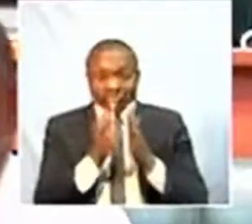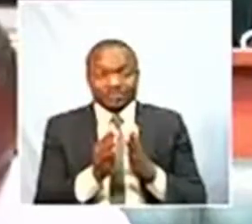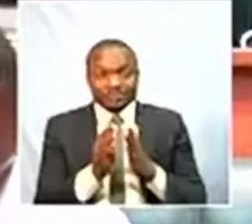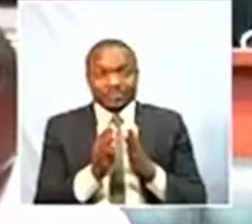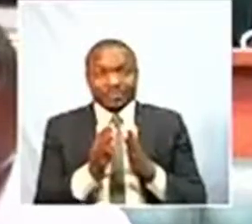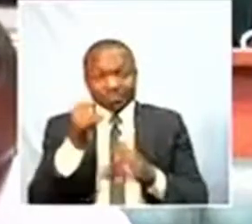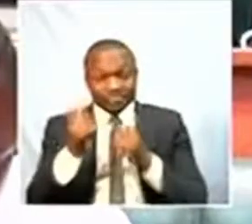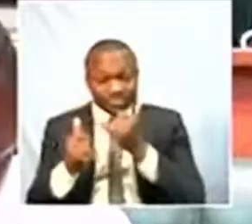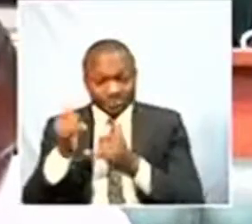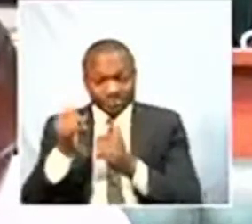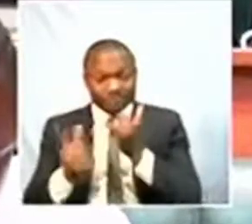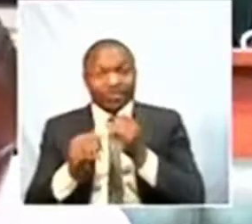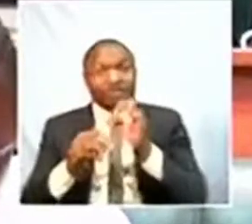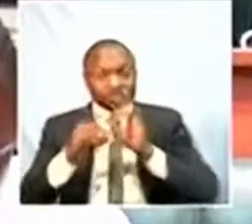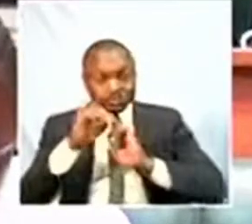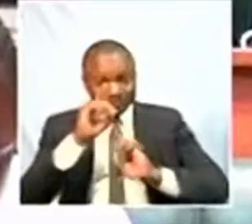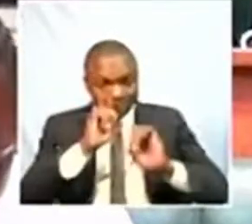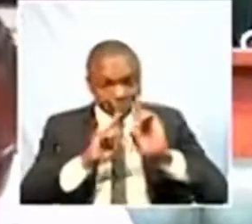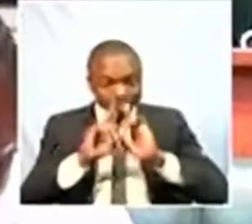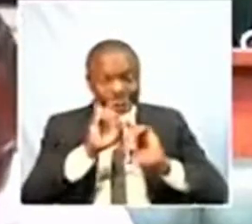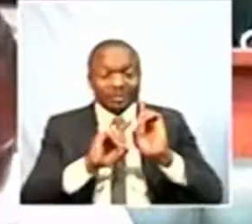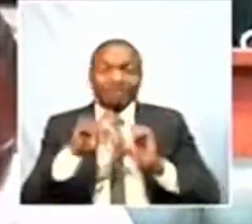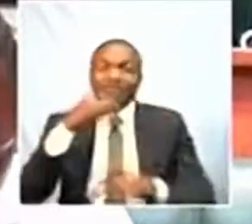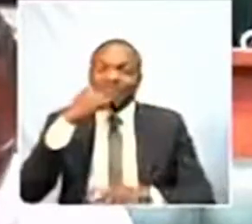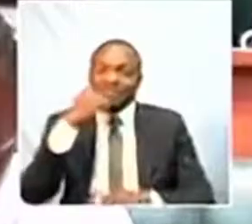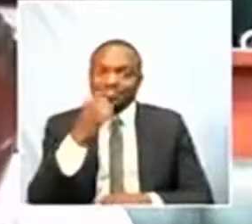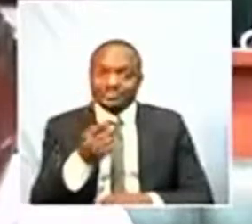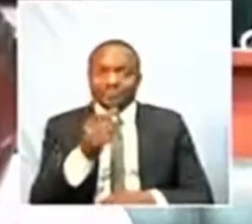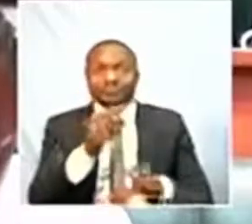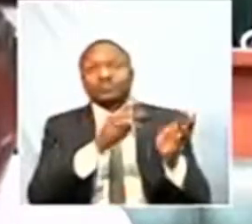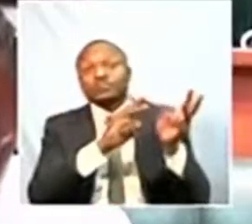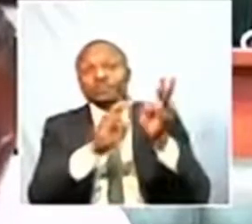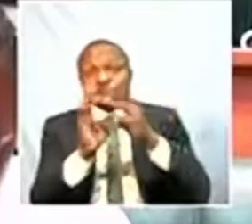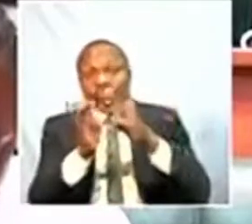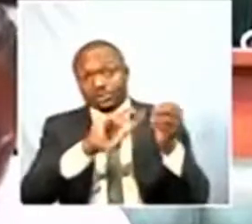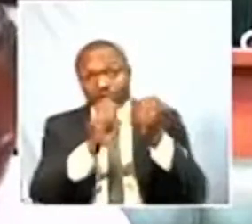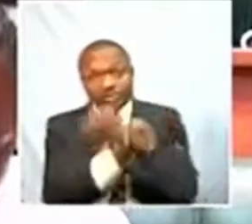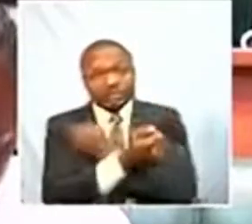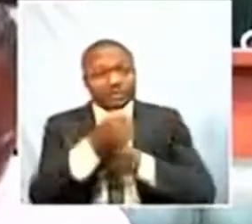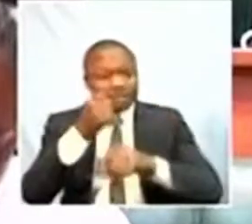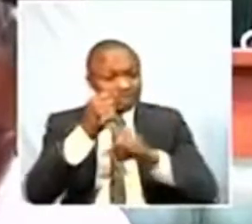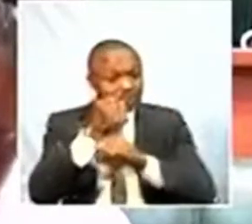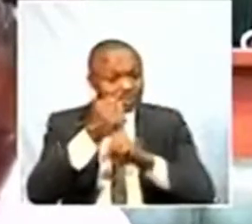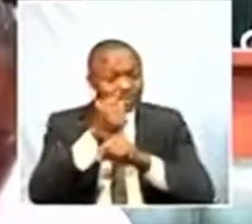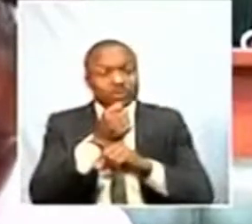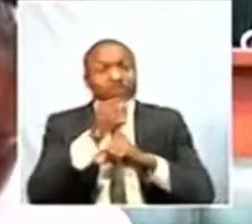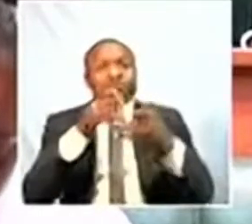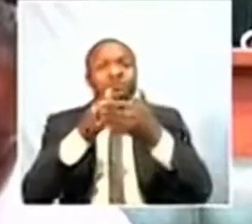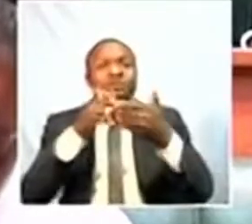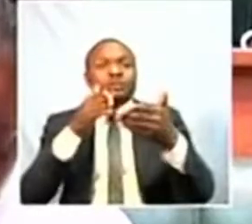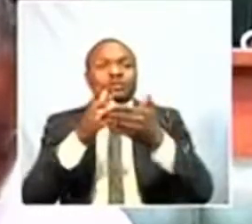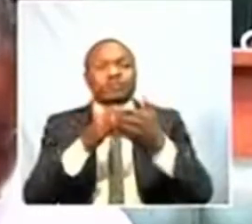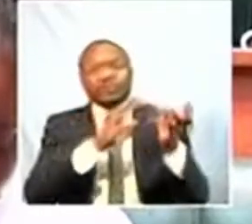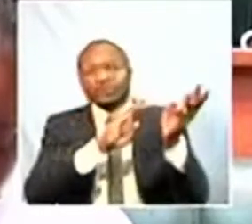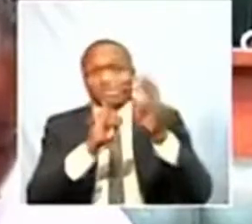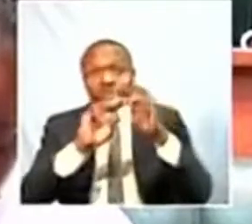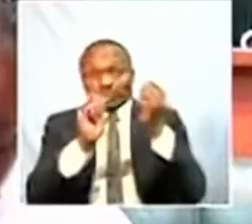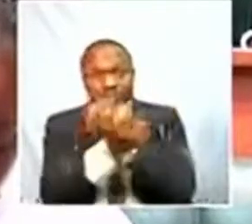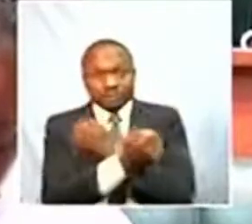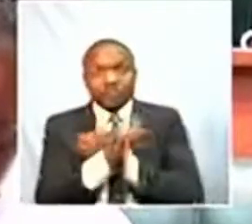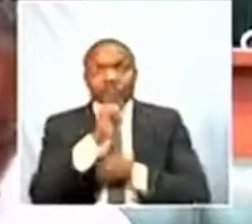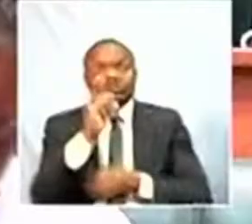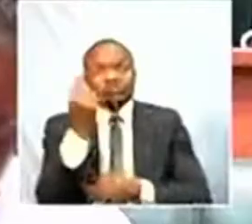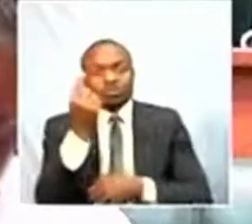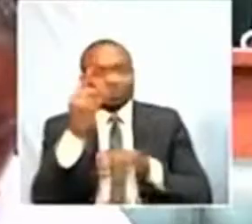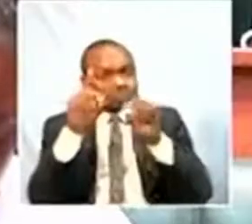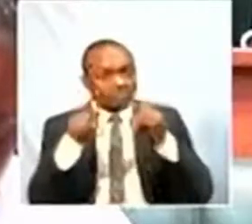in conclusion of this debate, I am saying climate change, the fight against climate change is not a one-man fight, but it calls